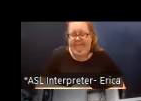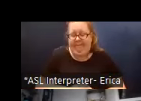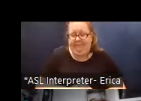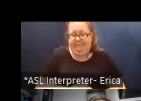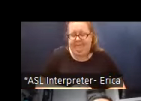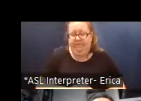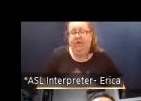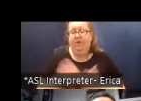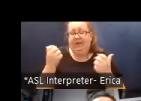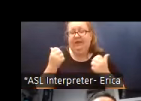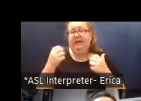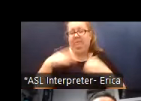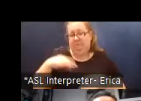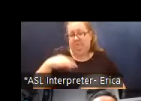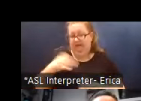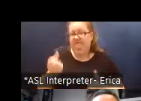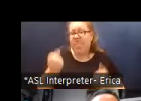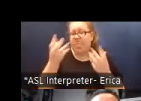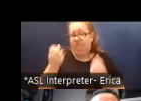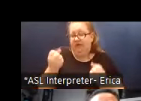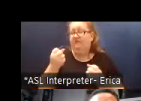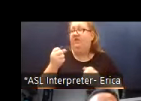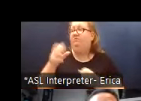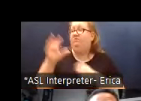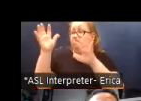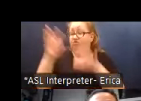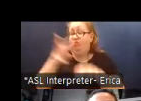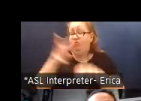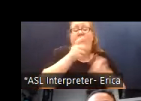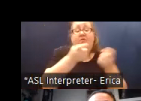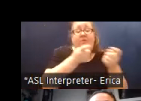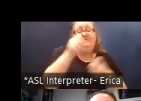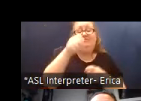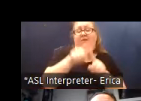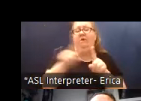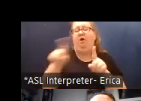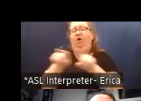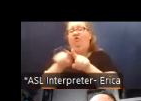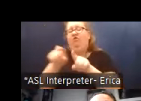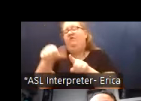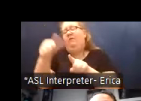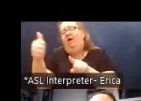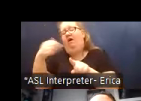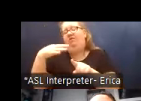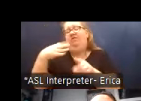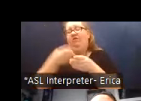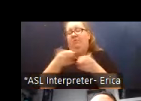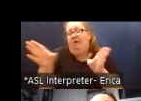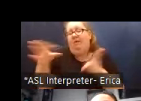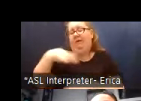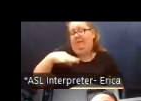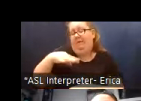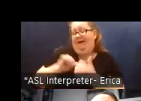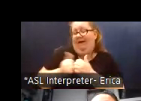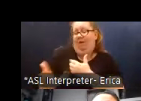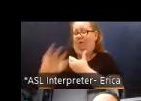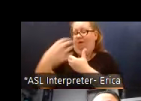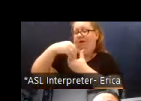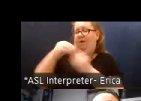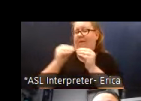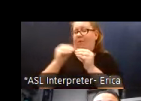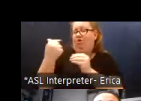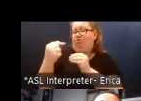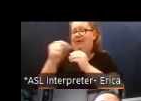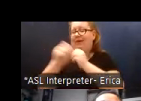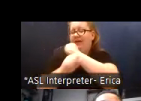benefits, not just from stormwater management, but from other public benefits by incorporating more green infrastructure on